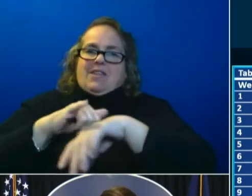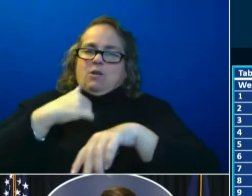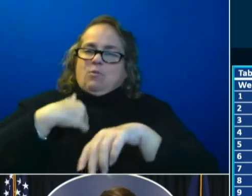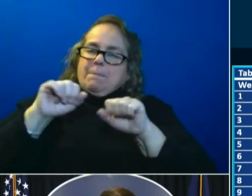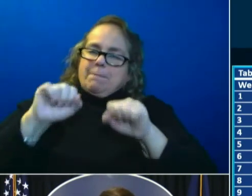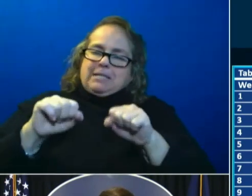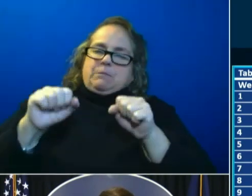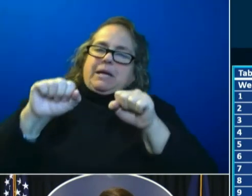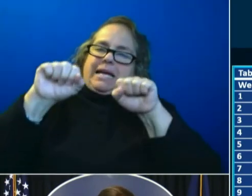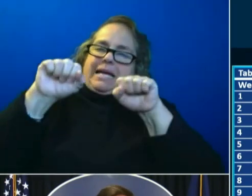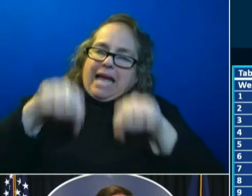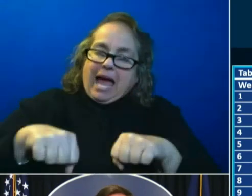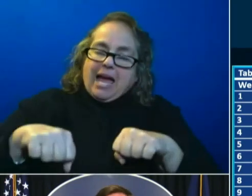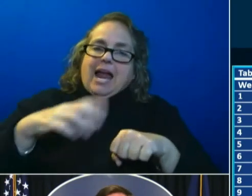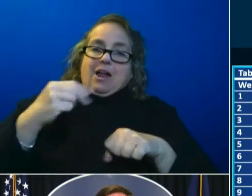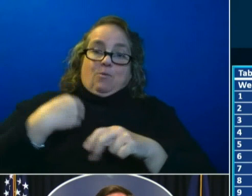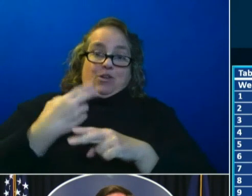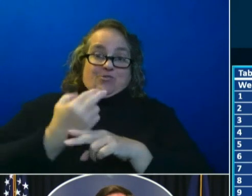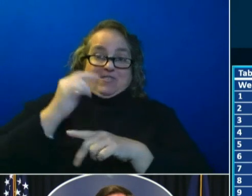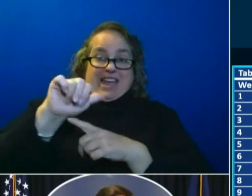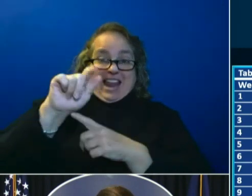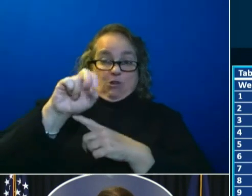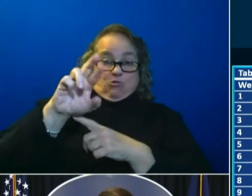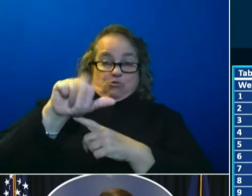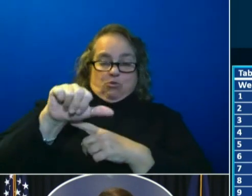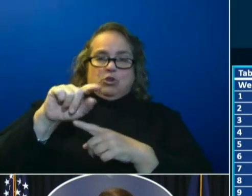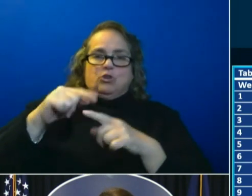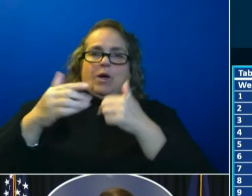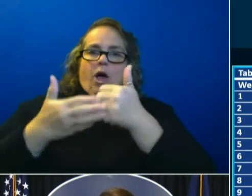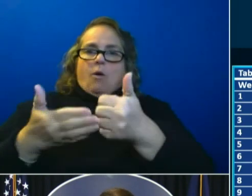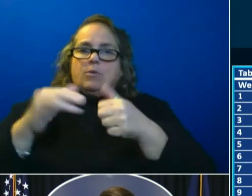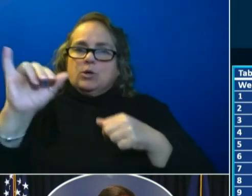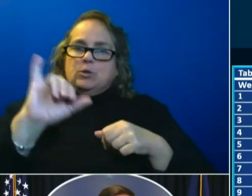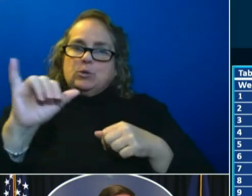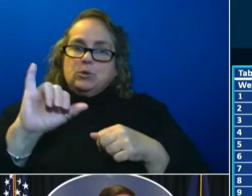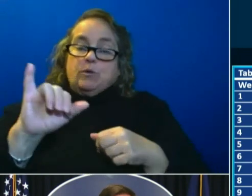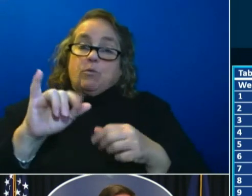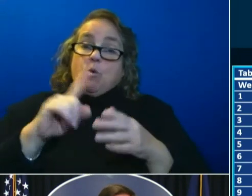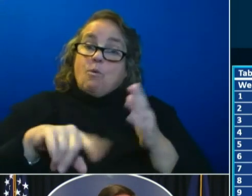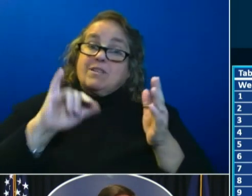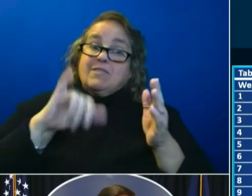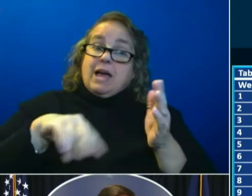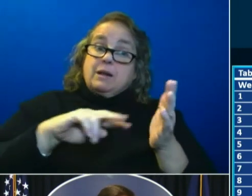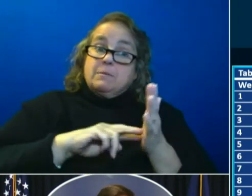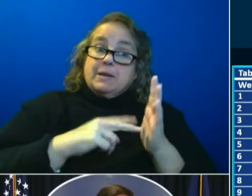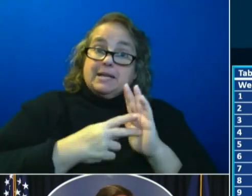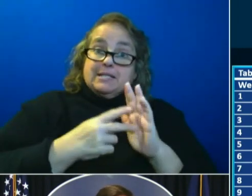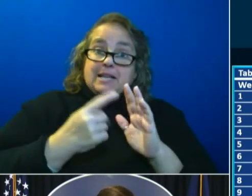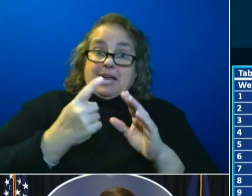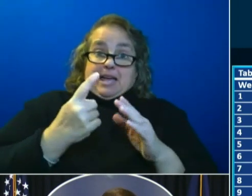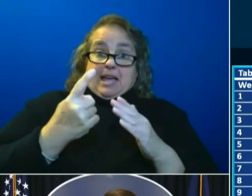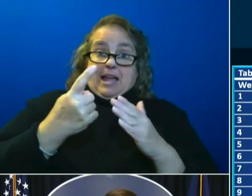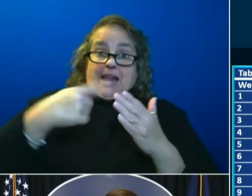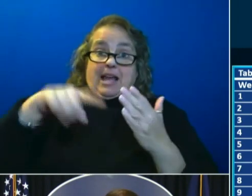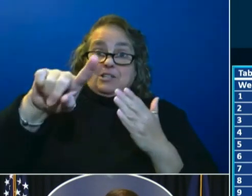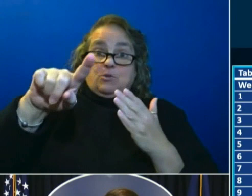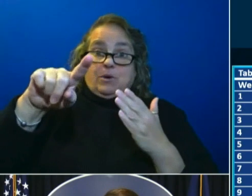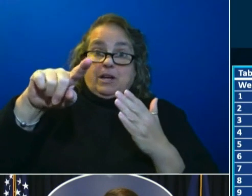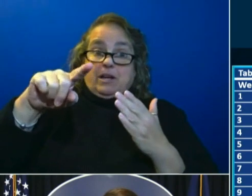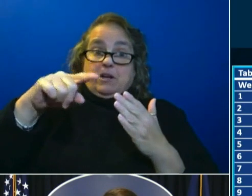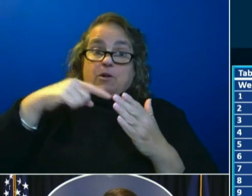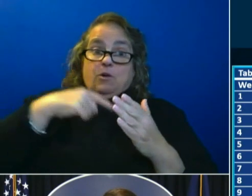extra Pfizer. But what it does say is that this next week, we can't set a new record. So we set a record of